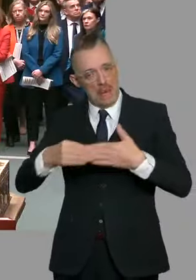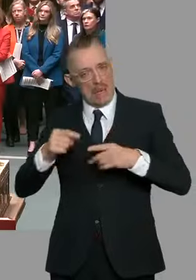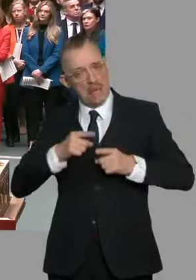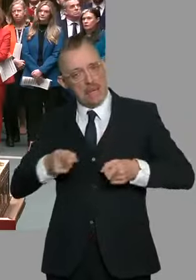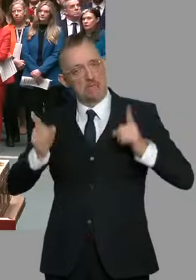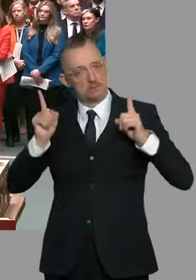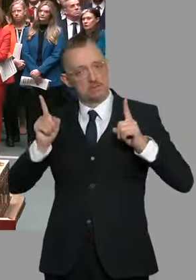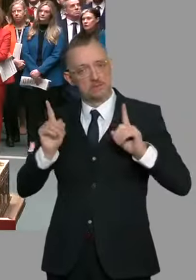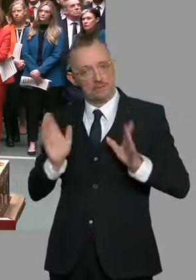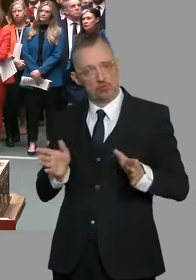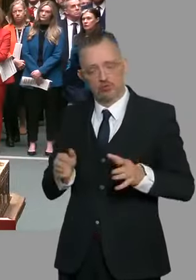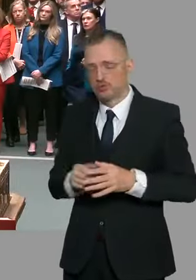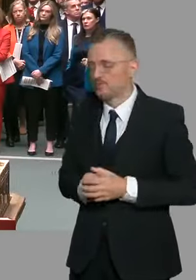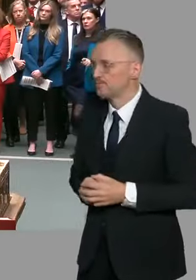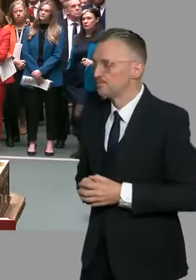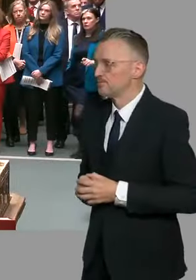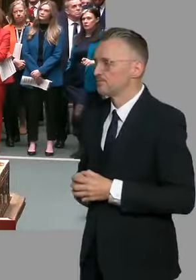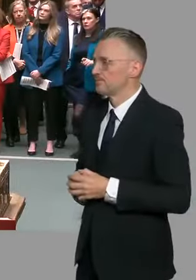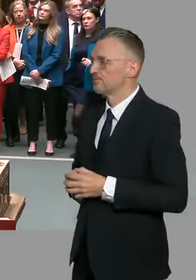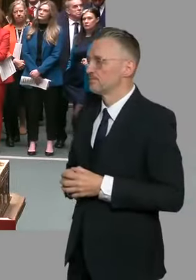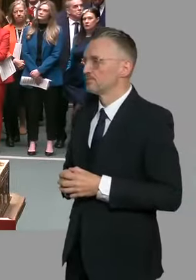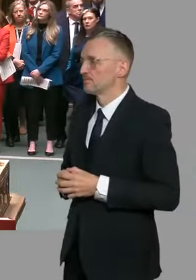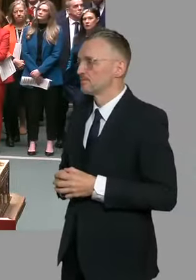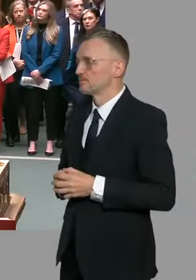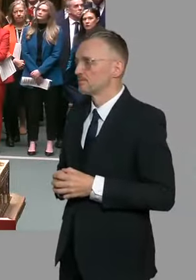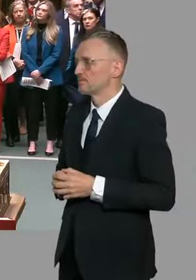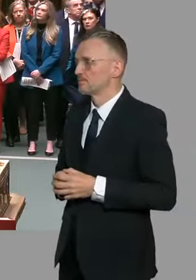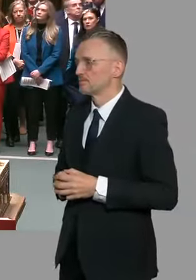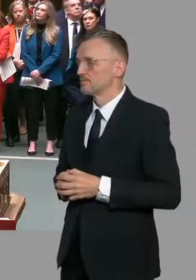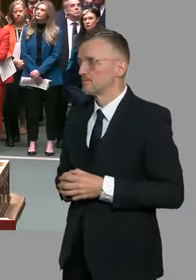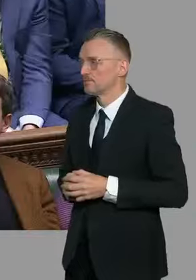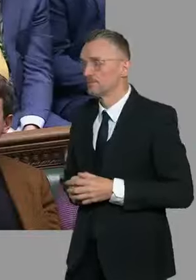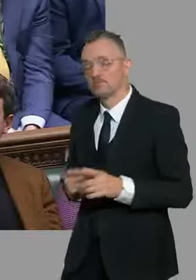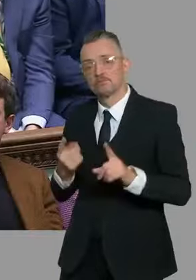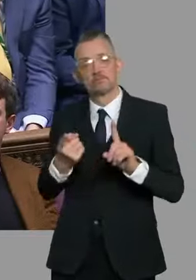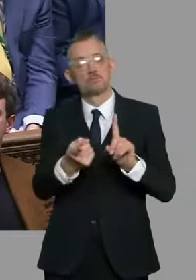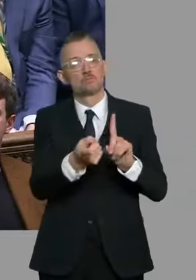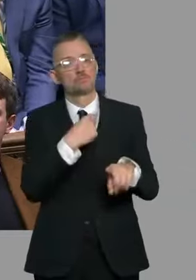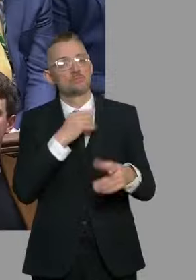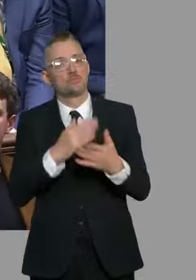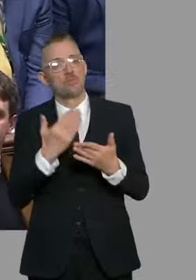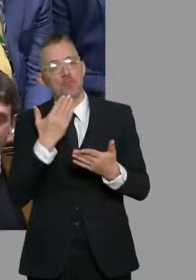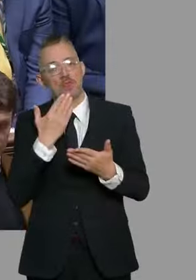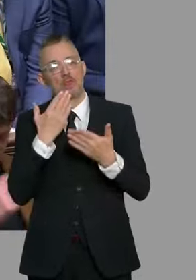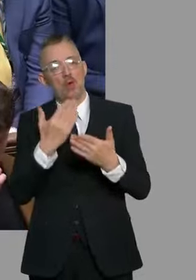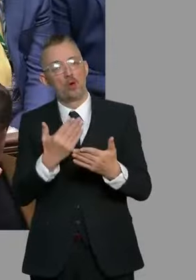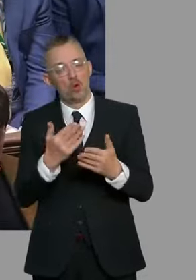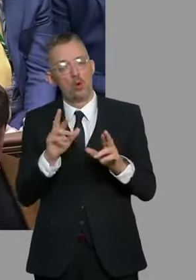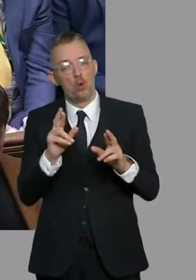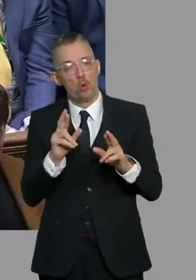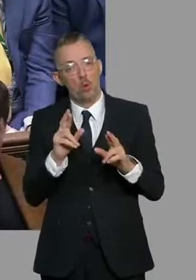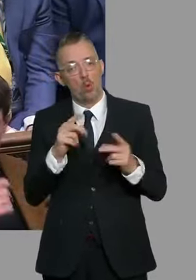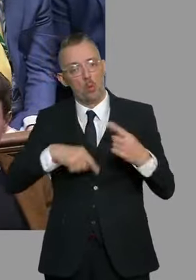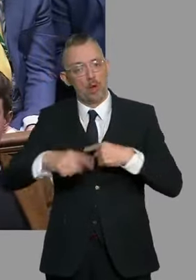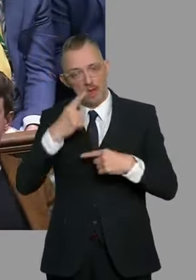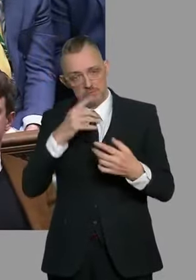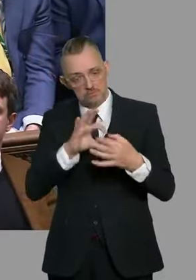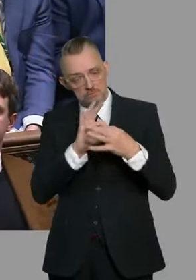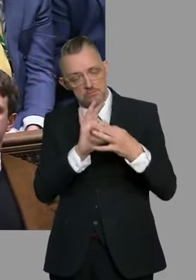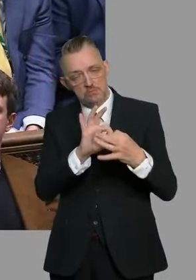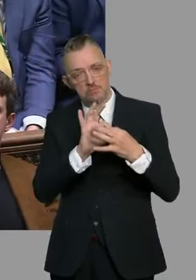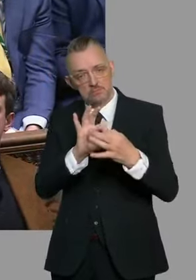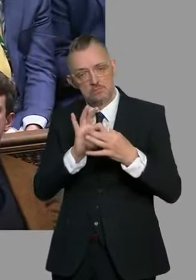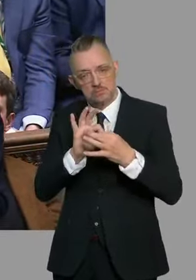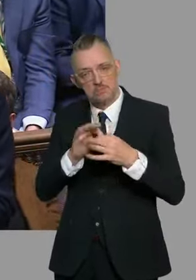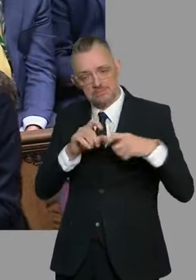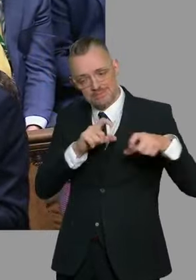thank the Prime Minister for that reply, and I hope we can continue to work on a cross-party basis to do Britain's role in securing